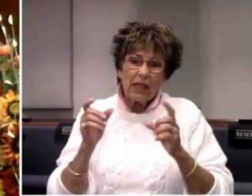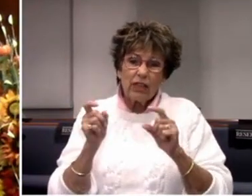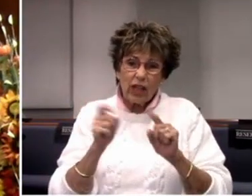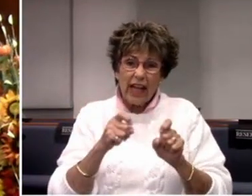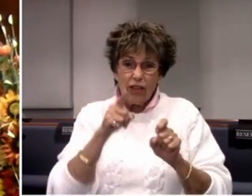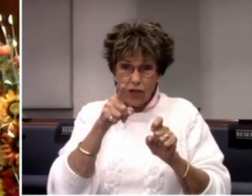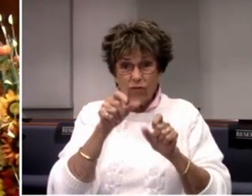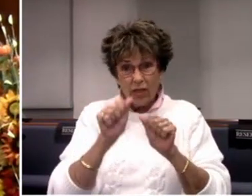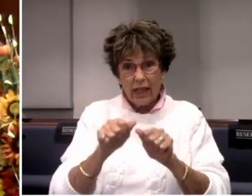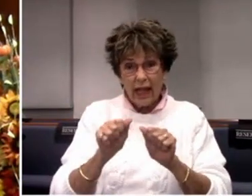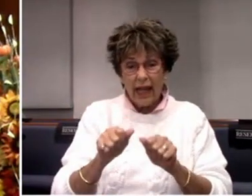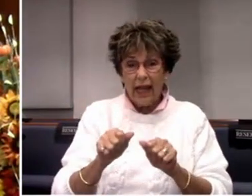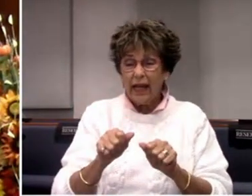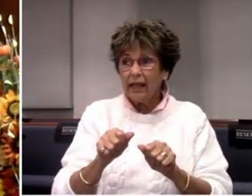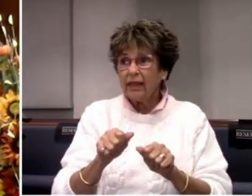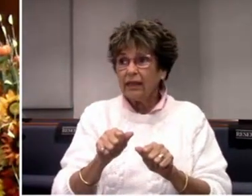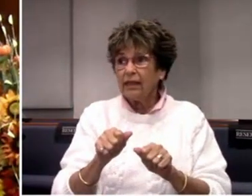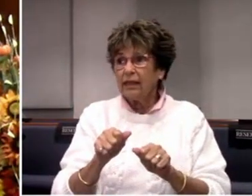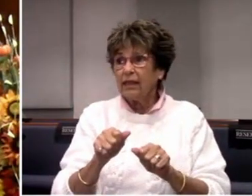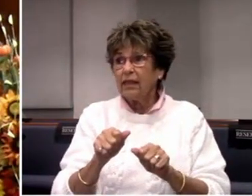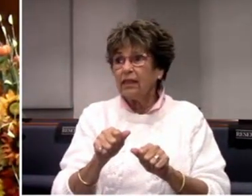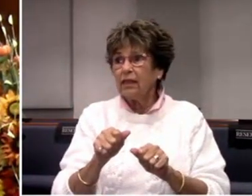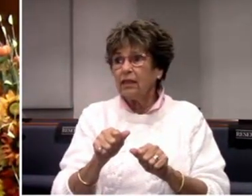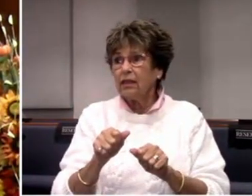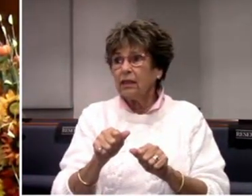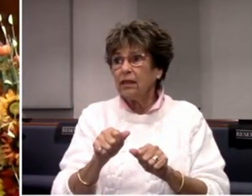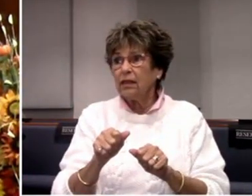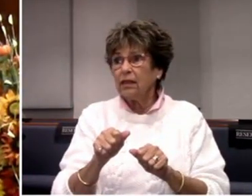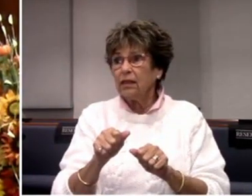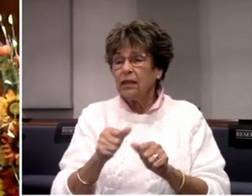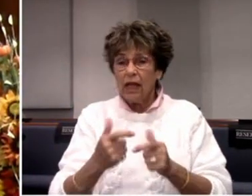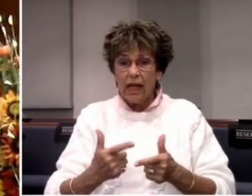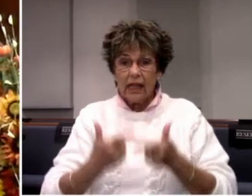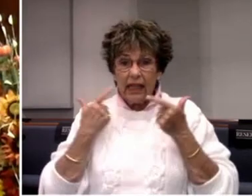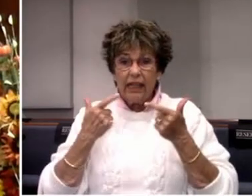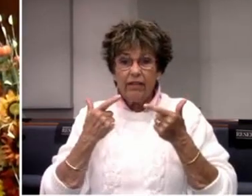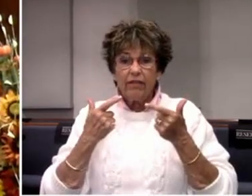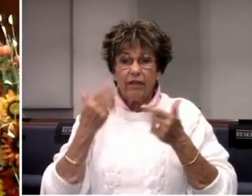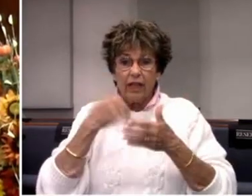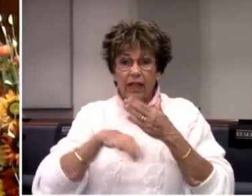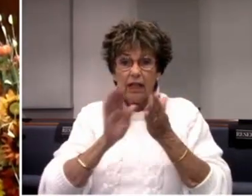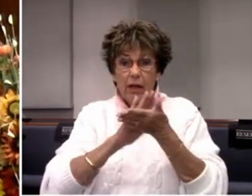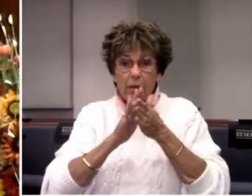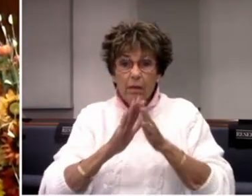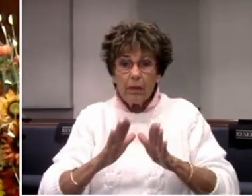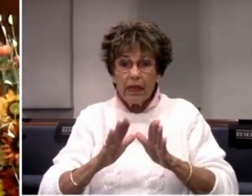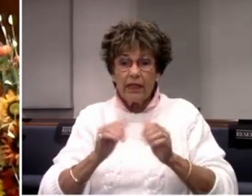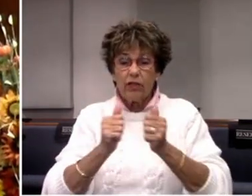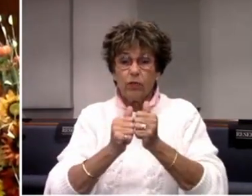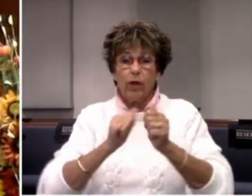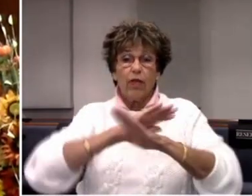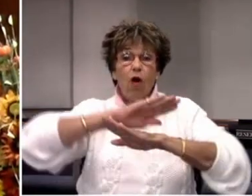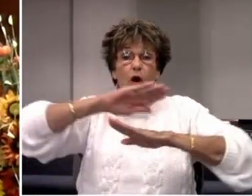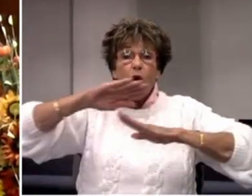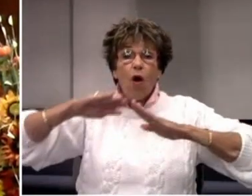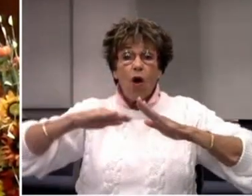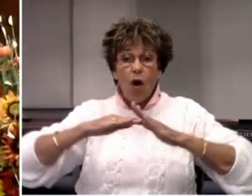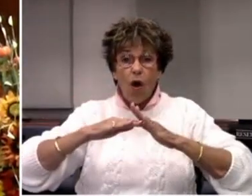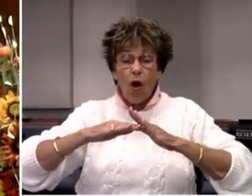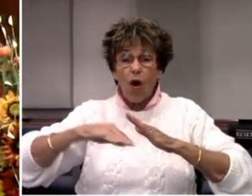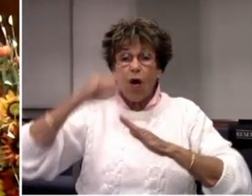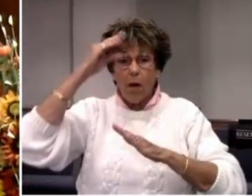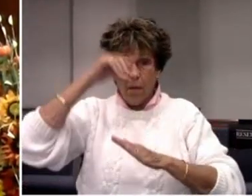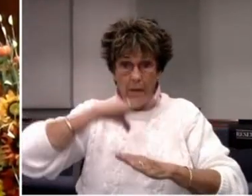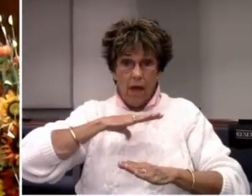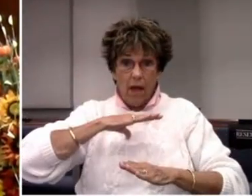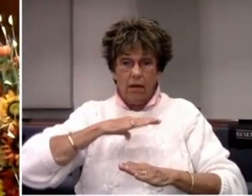you, finish the verse out loud, live peaceably with all men. Nobody